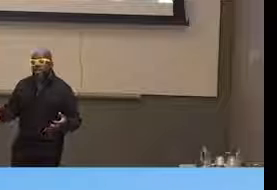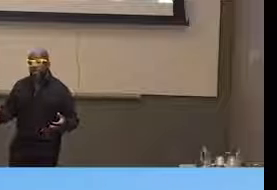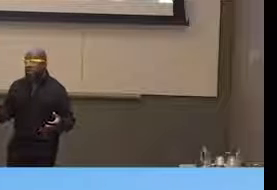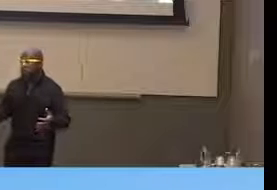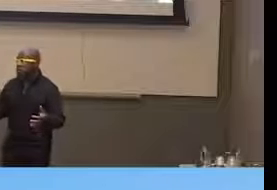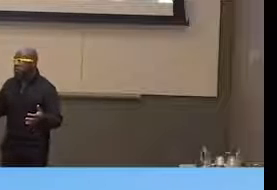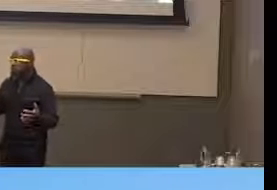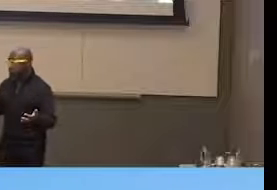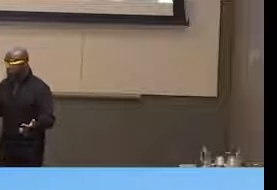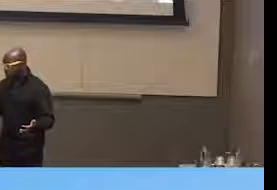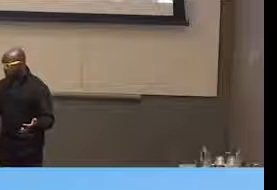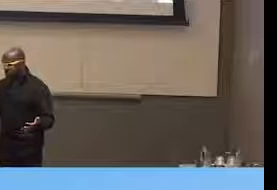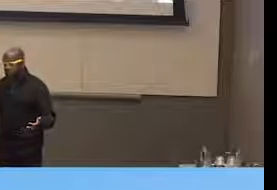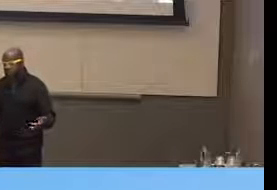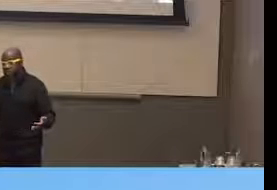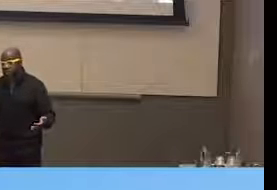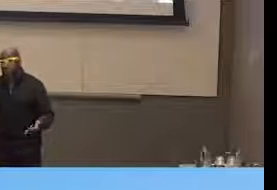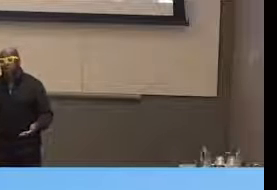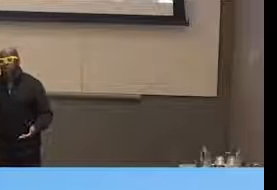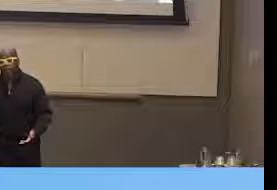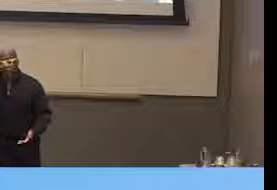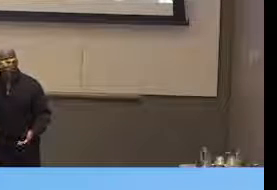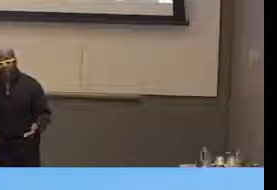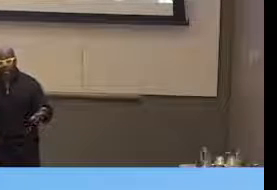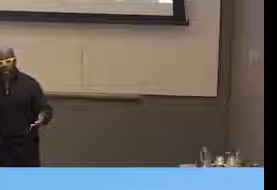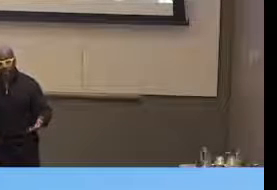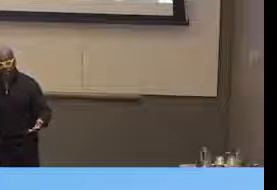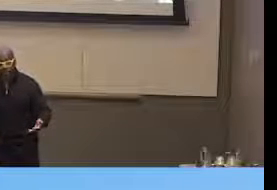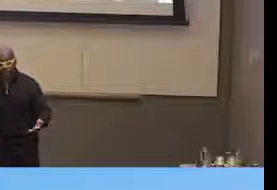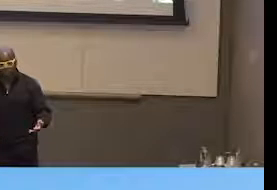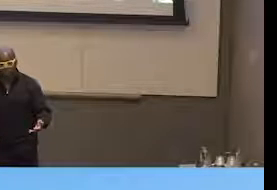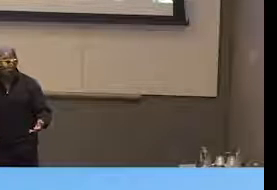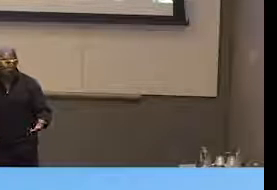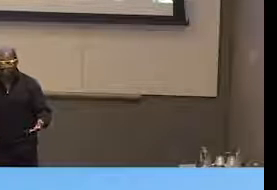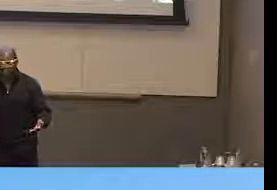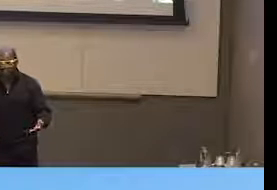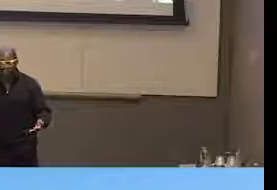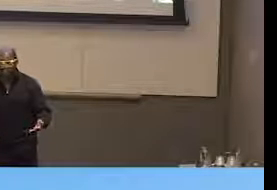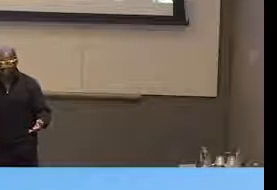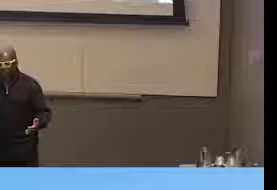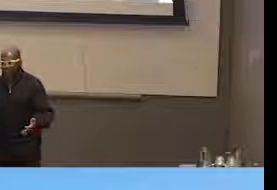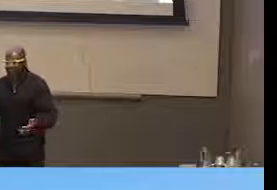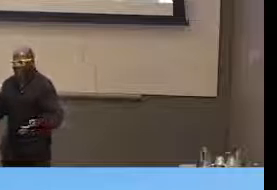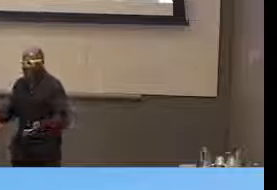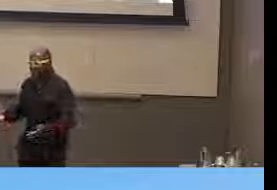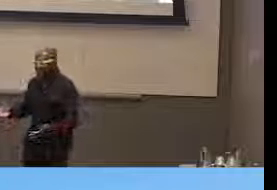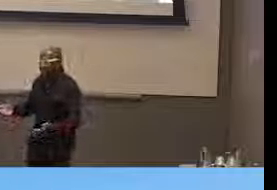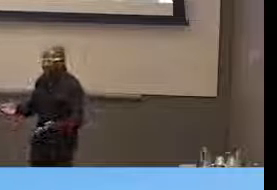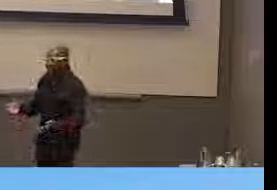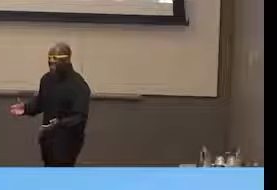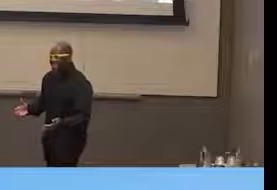access to larger, more contiguous green spaces where the habitat quality is higher. Coyotes are bougie too.